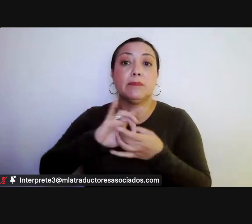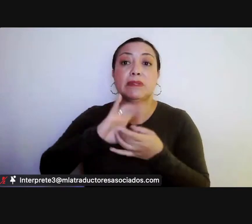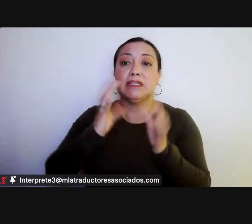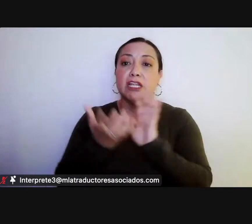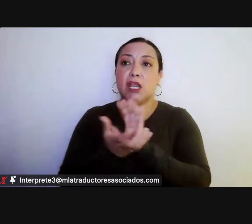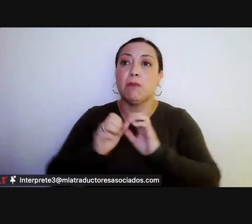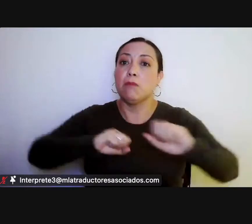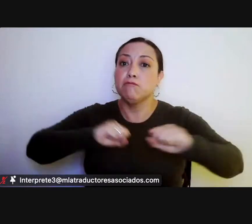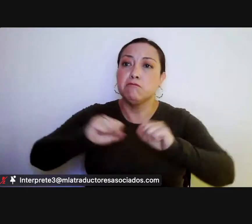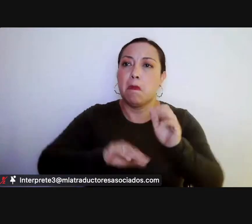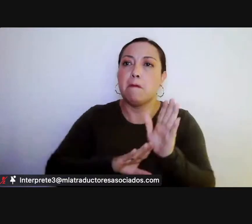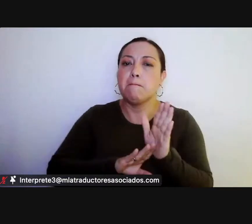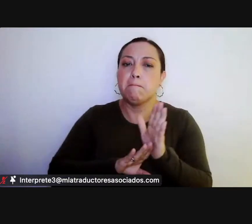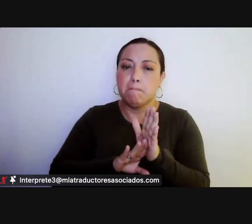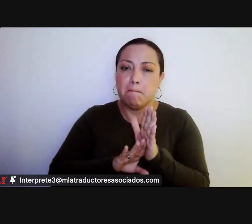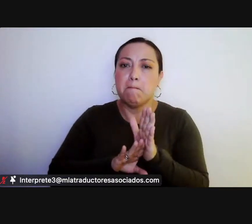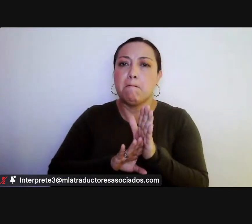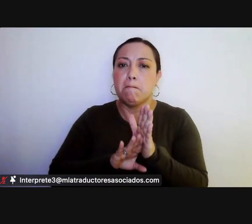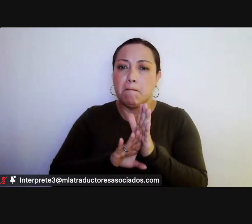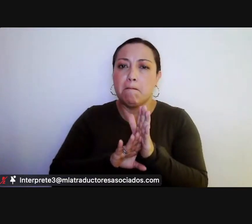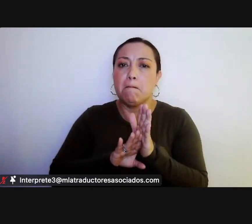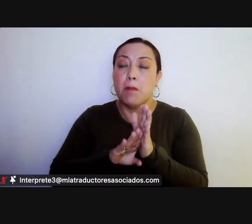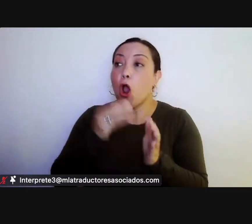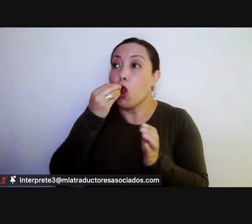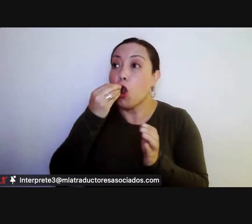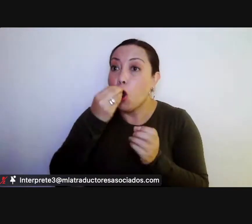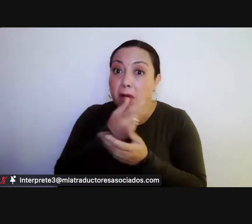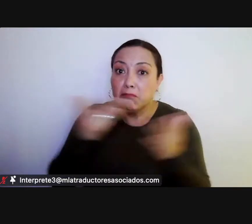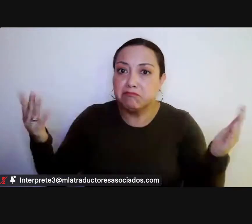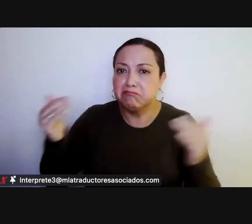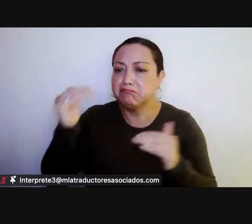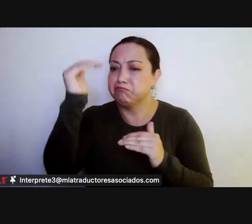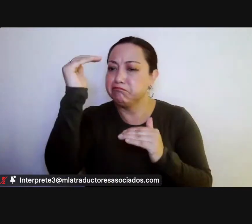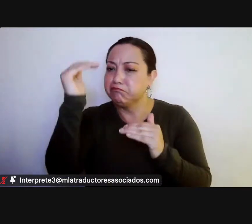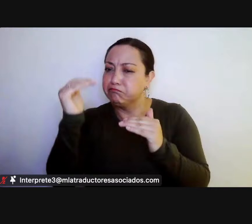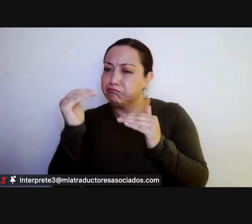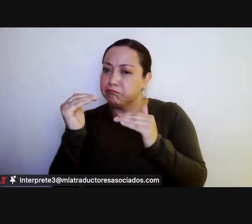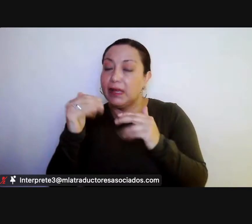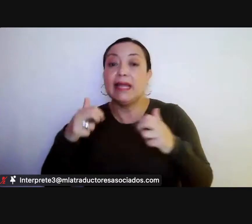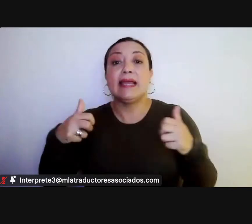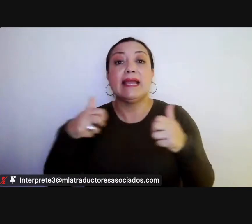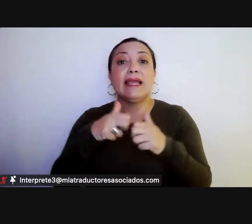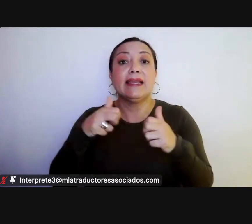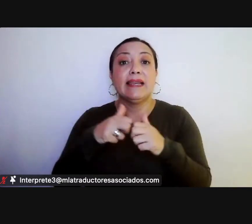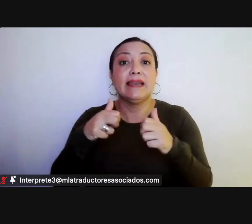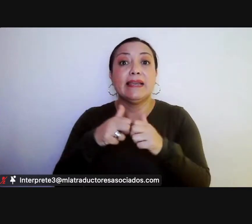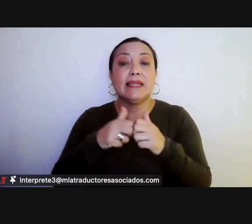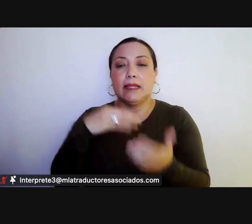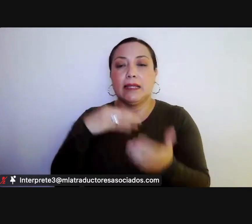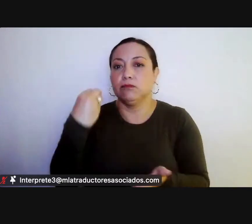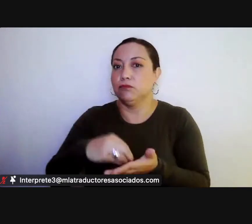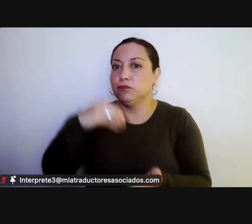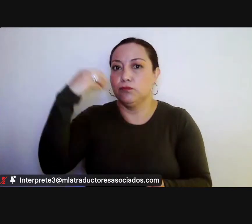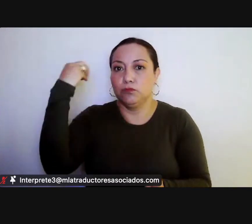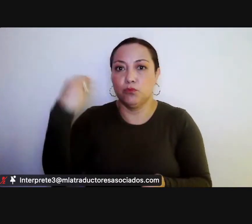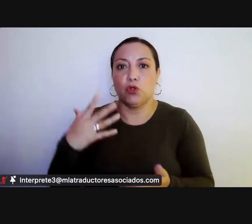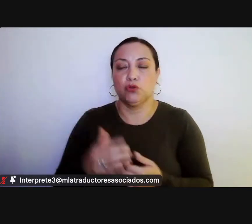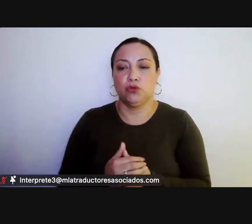dynamism, less availability of food, and increase of energy prices, which